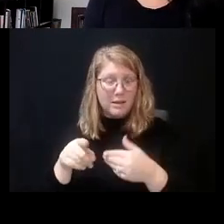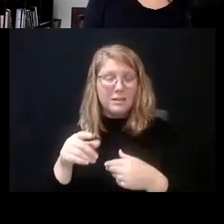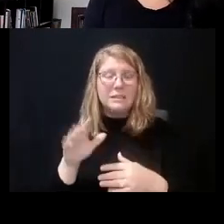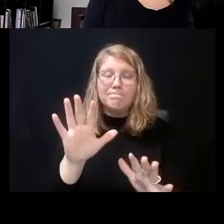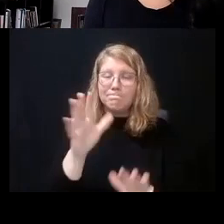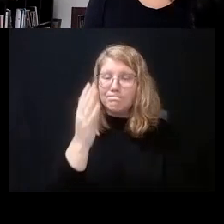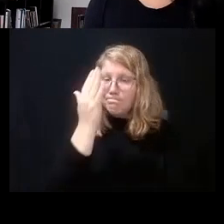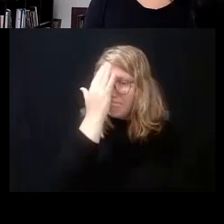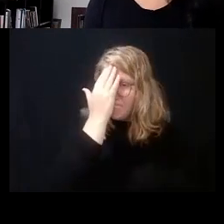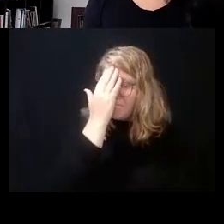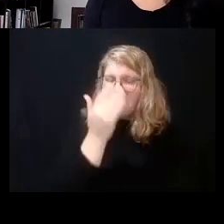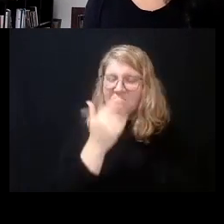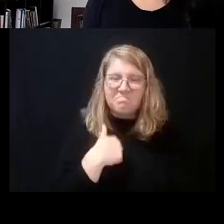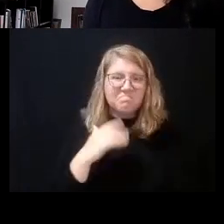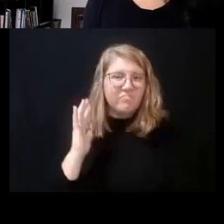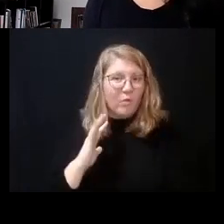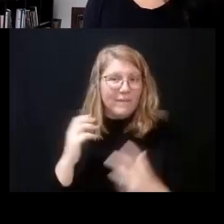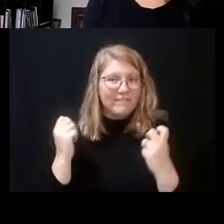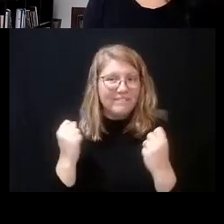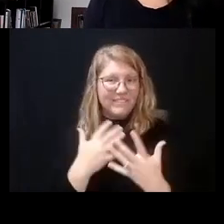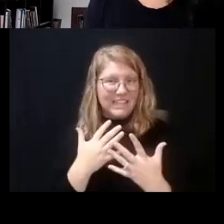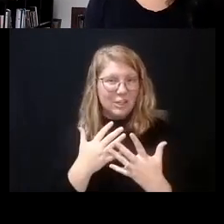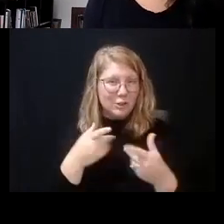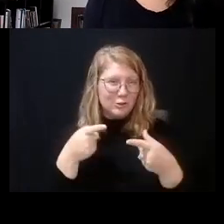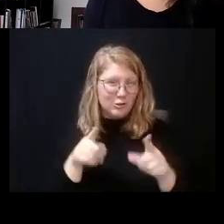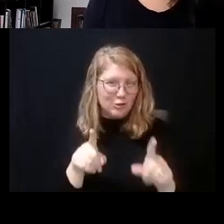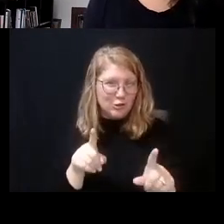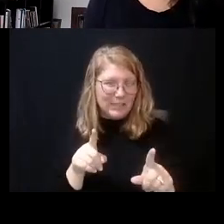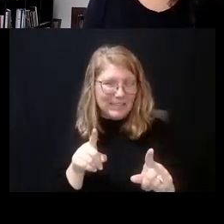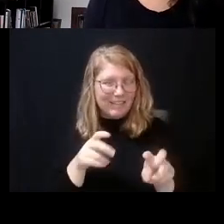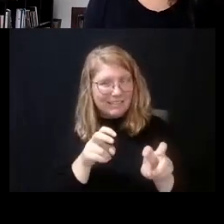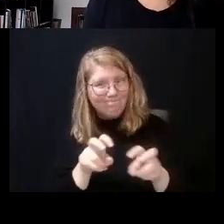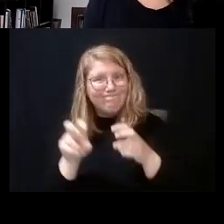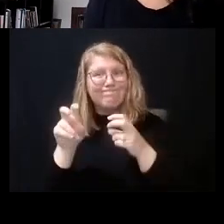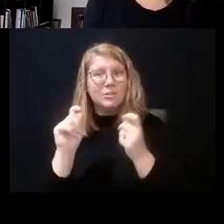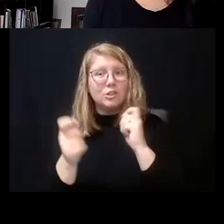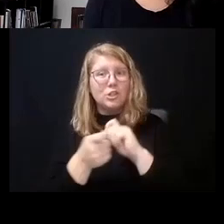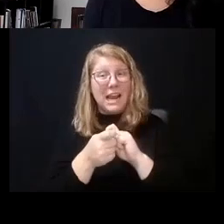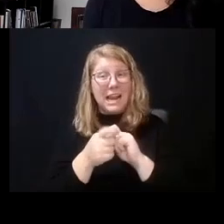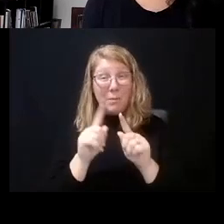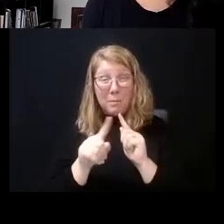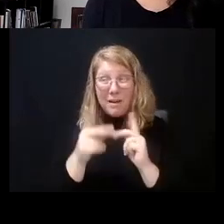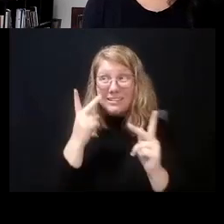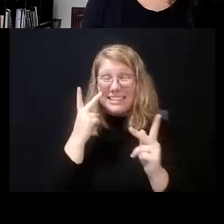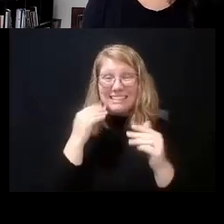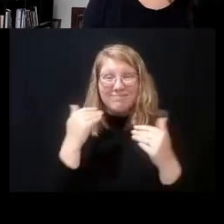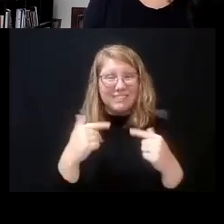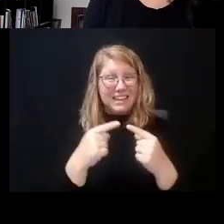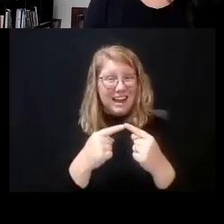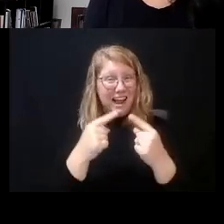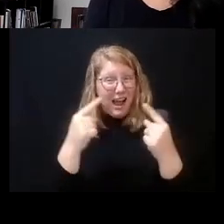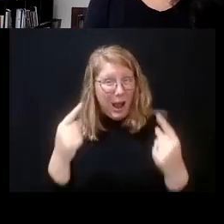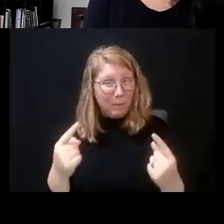going into this change, but what I found was the opposite, actually. So I wanted to be able to lift that